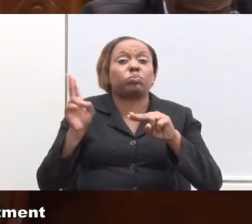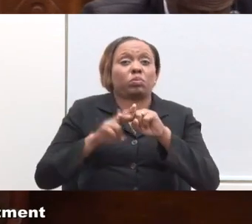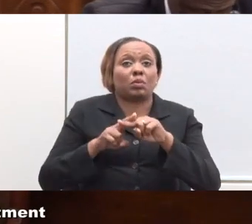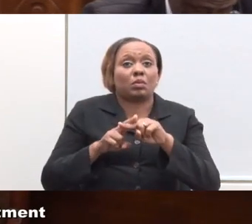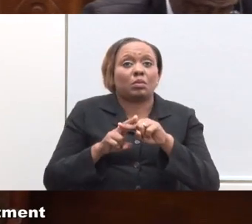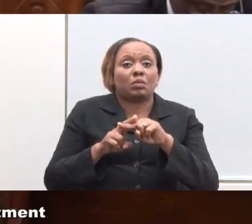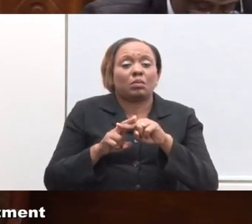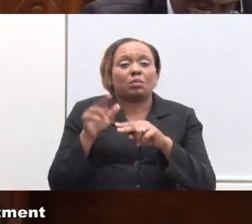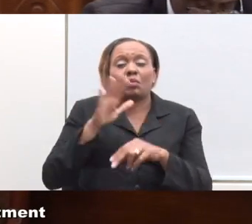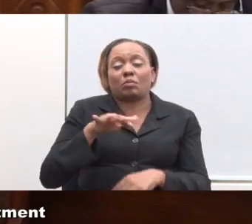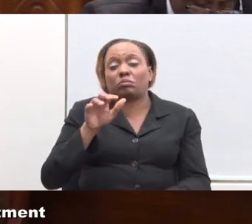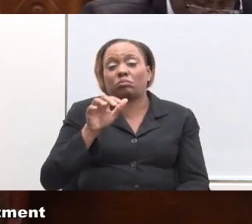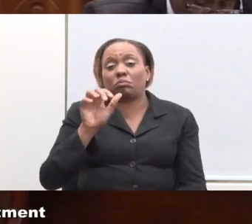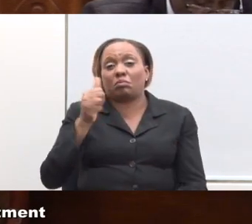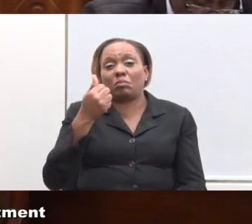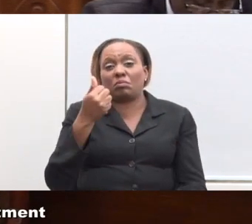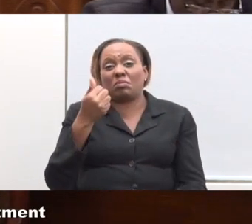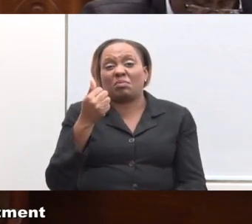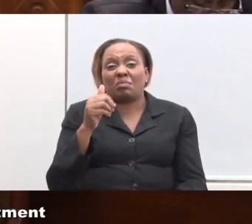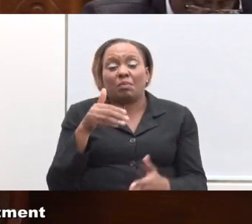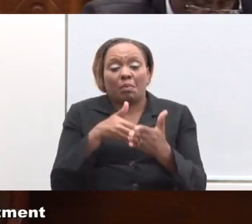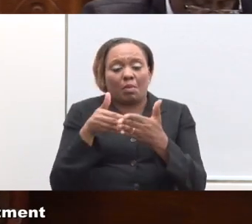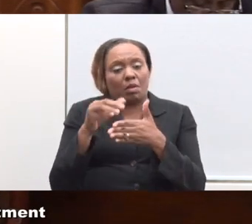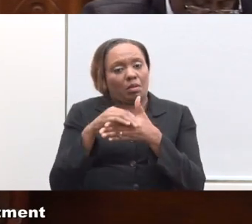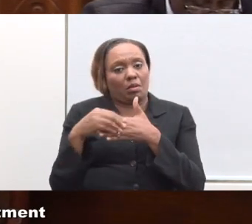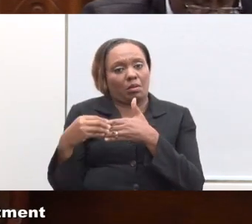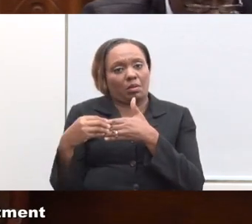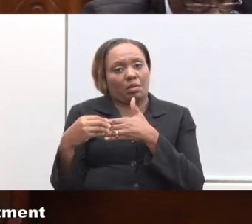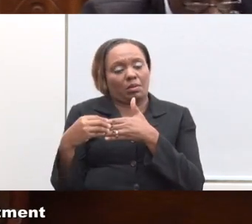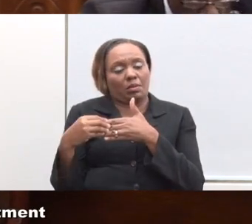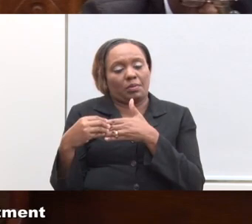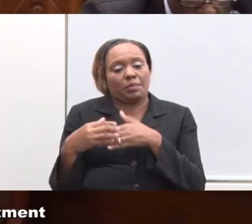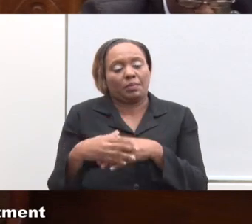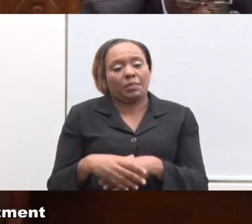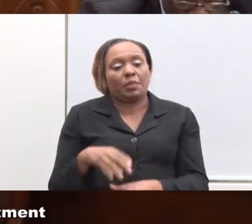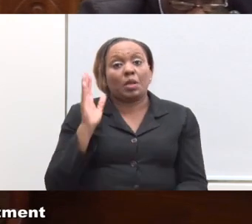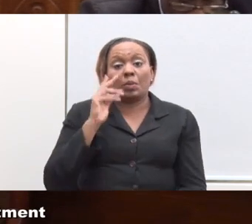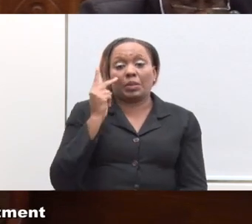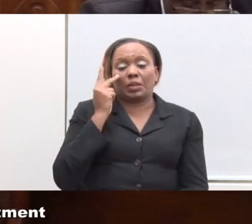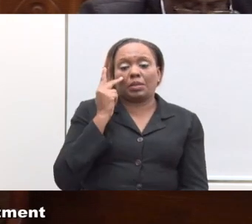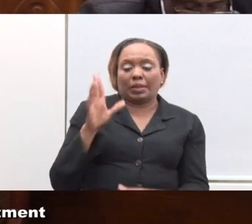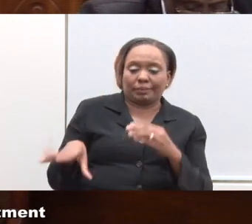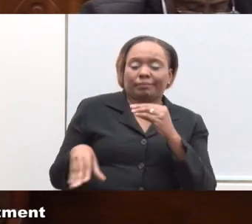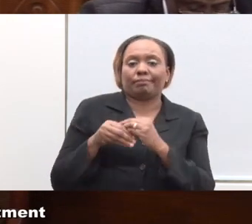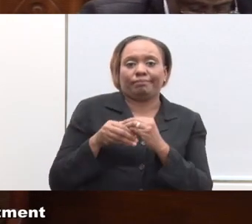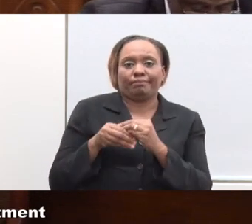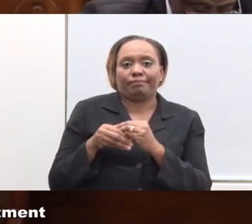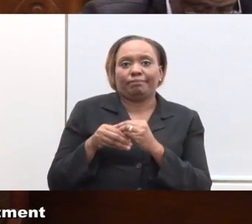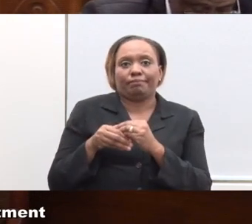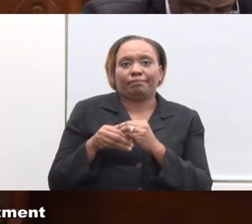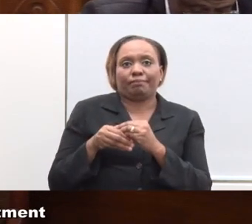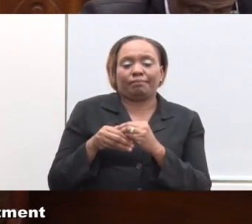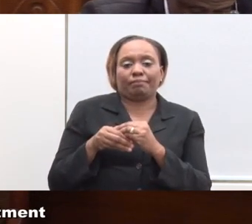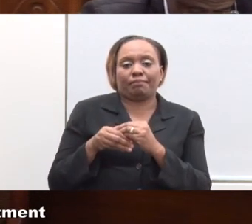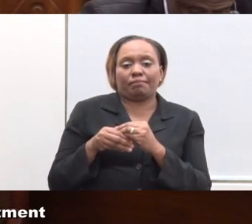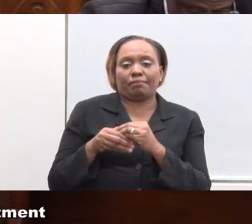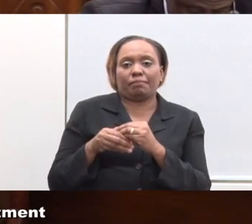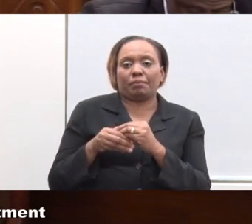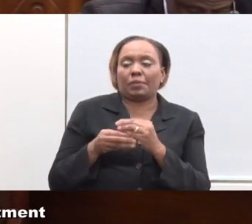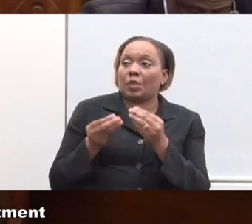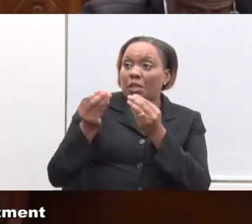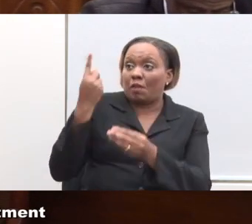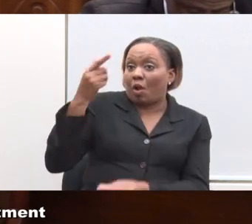under $10 million, and therefore you will see an additional amount being supplied to the Welfare Department